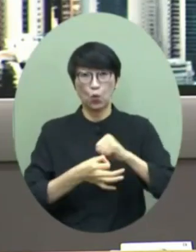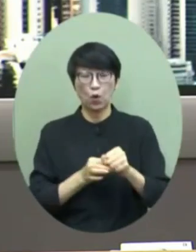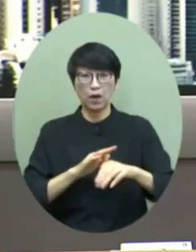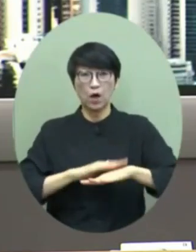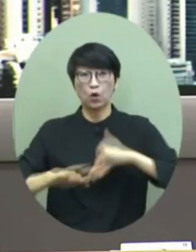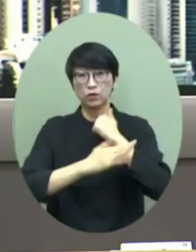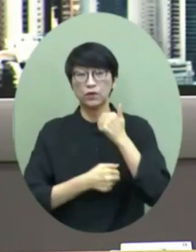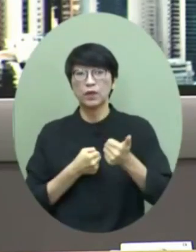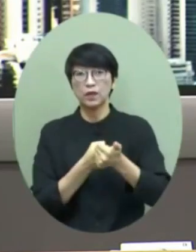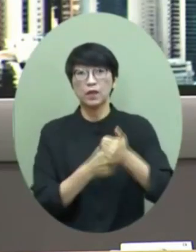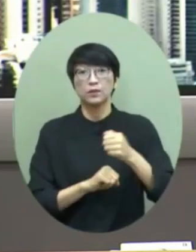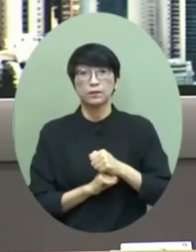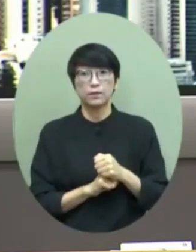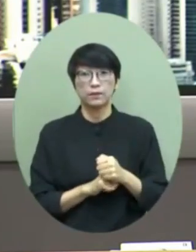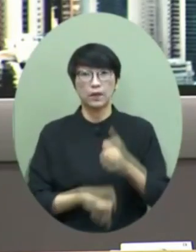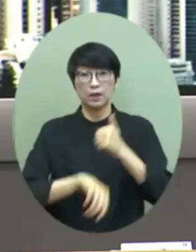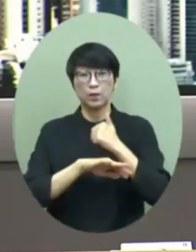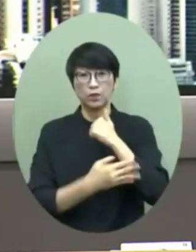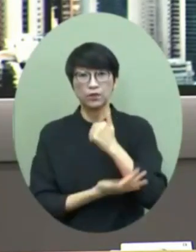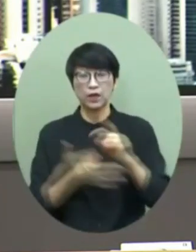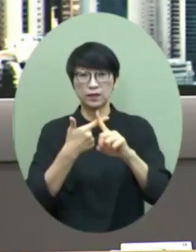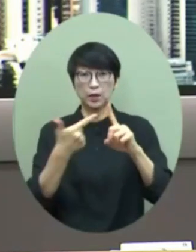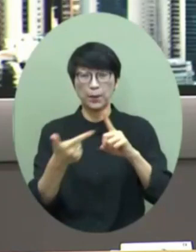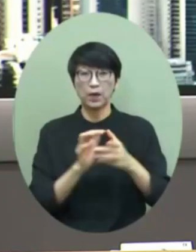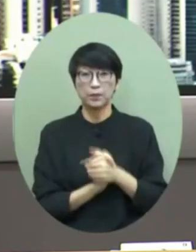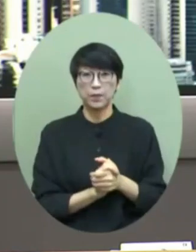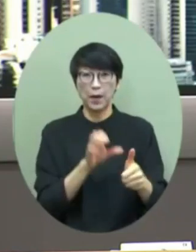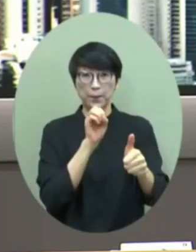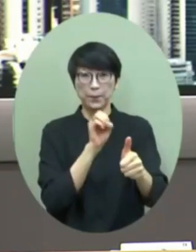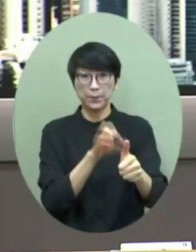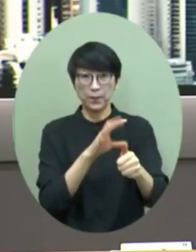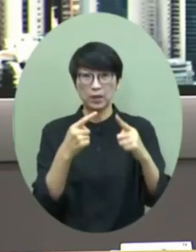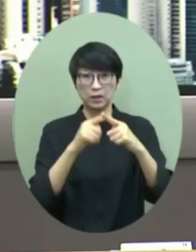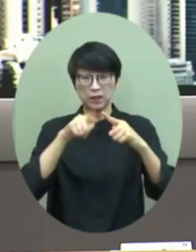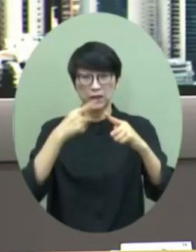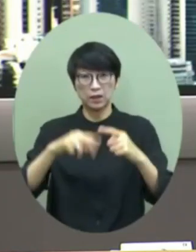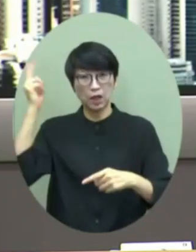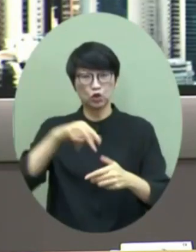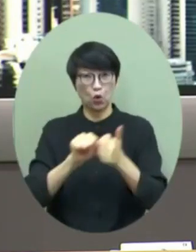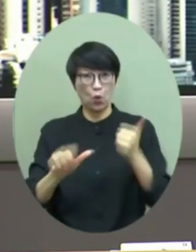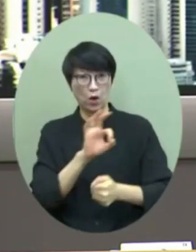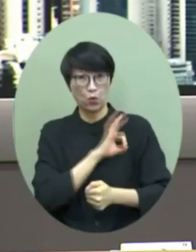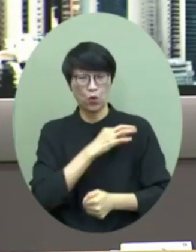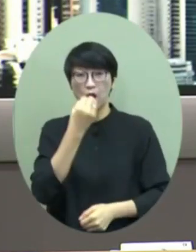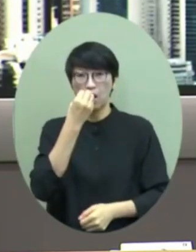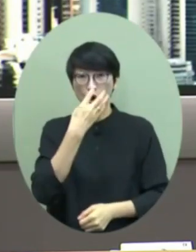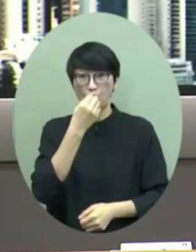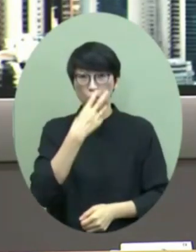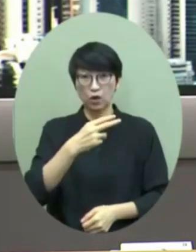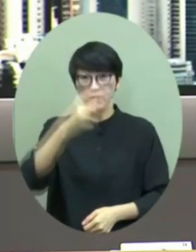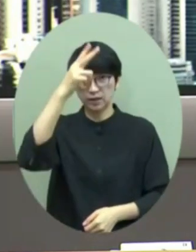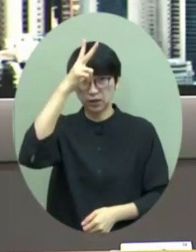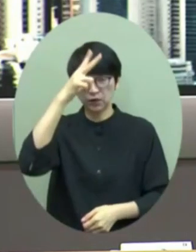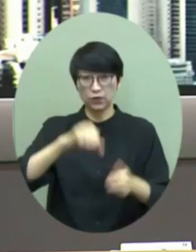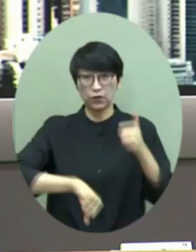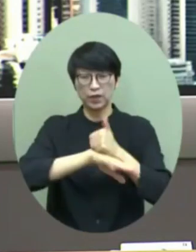passed the law of the People's Republic of China on safeguarding national security in the Hong Kong Special Administrative Region. And in accordance